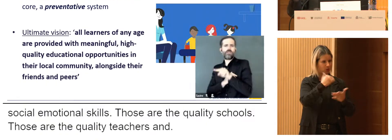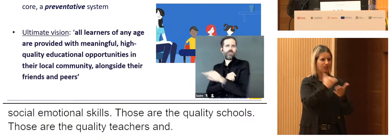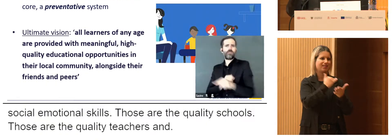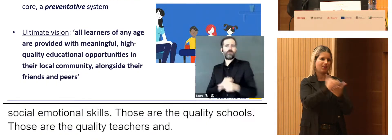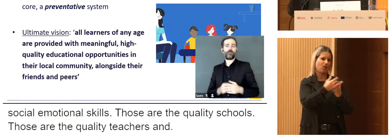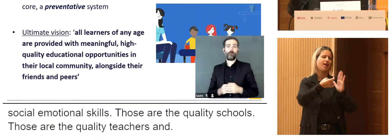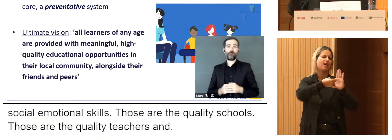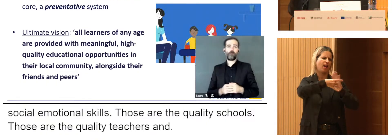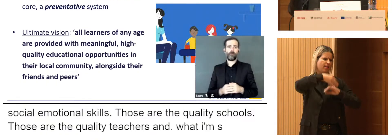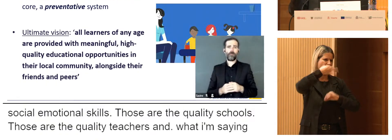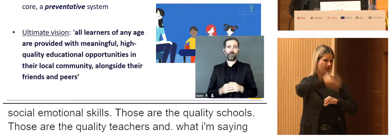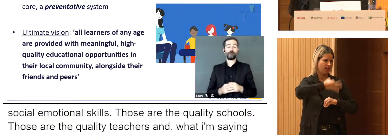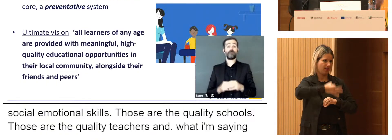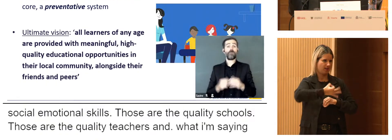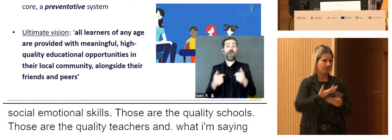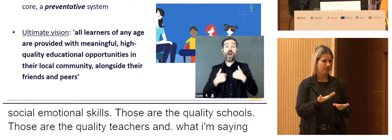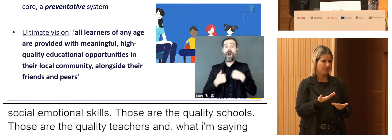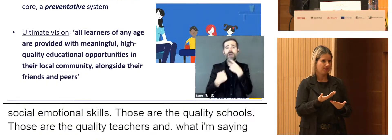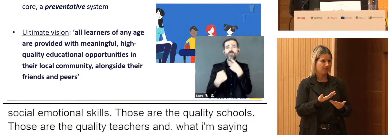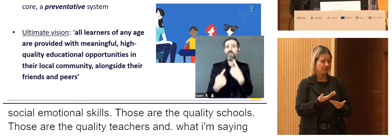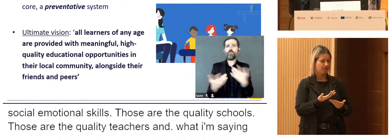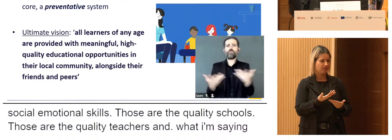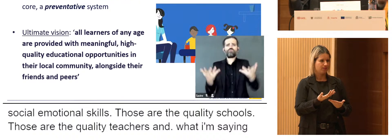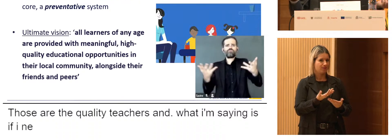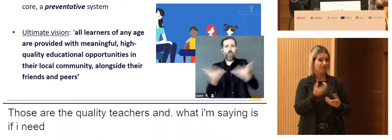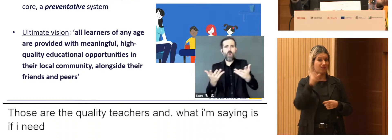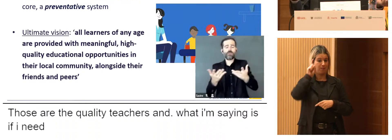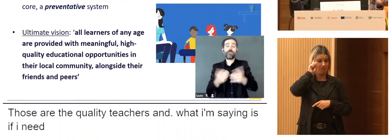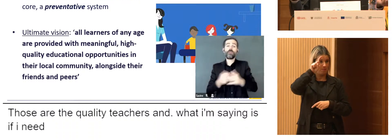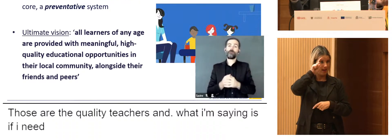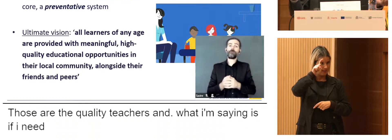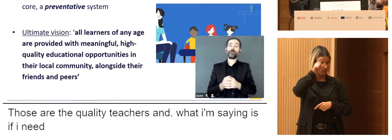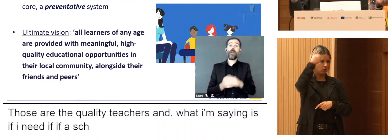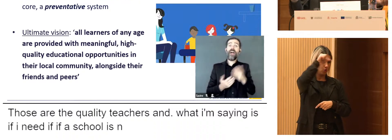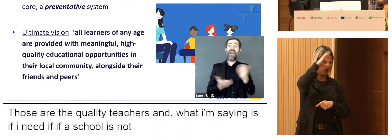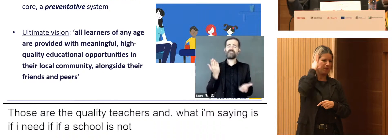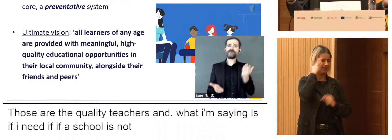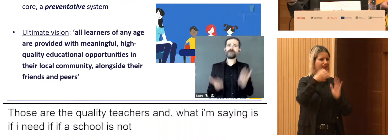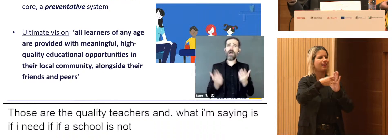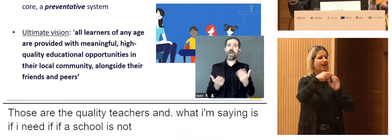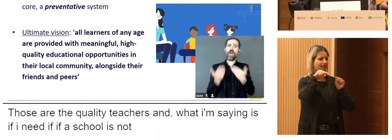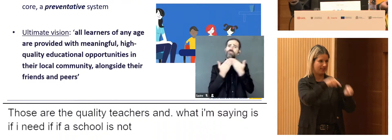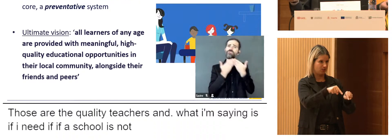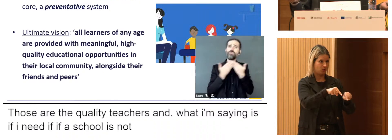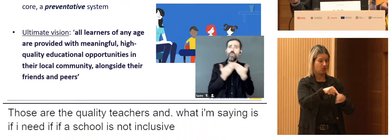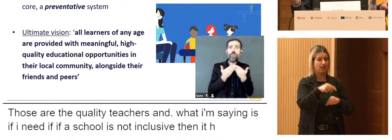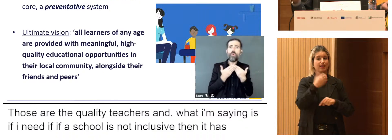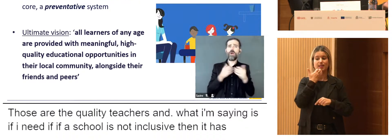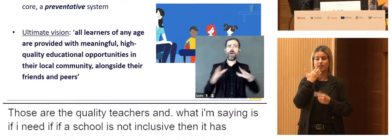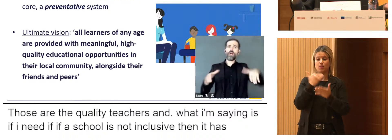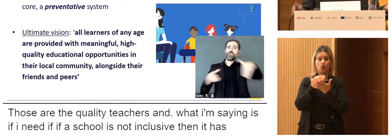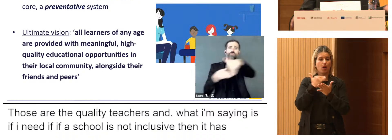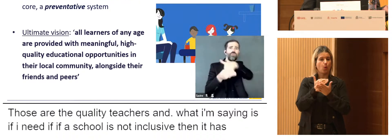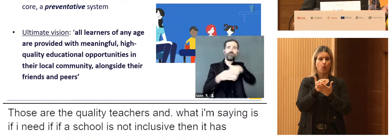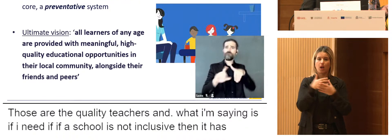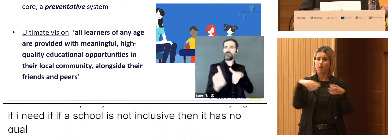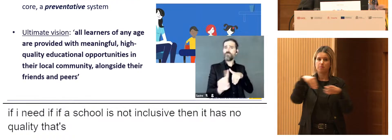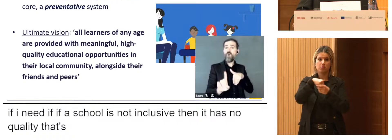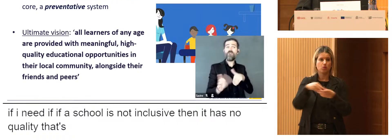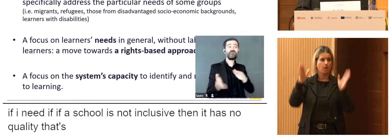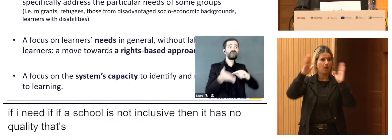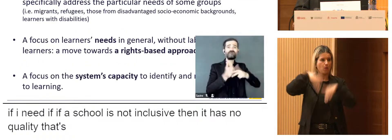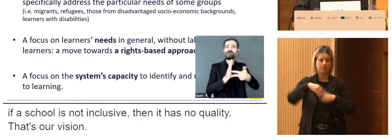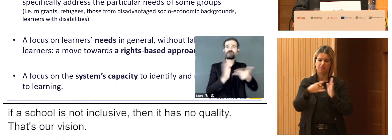what I'm saying is, if a school is not inclusive, then it has no quality. That's our vision.